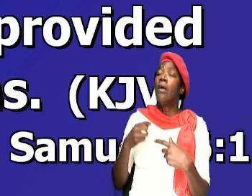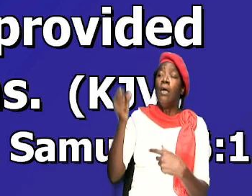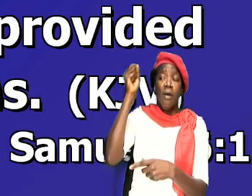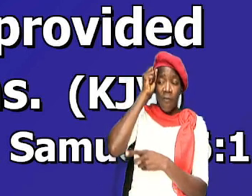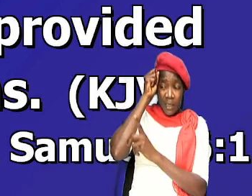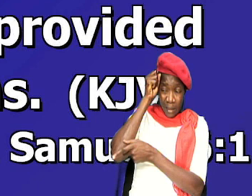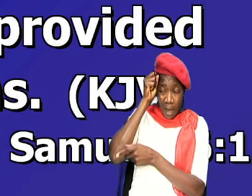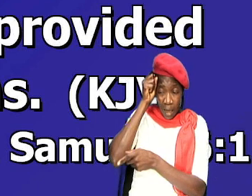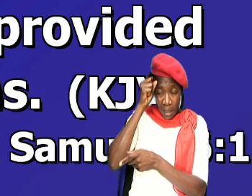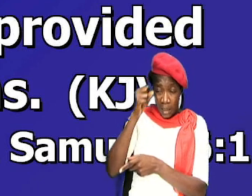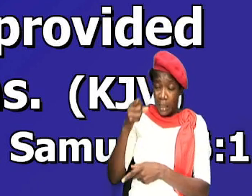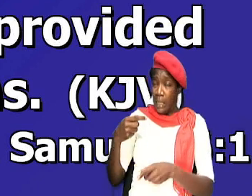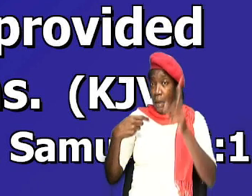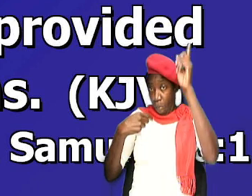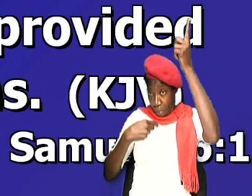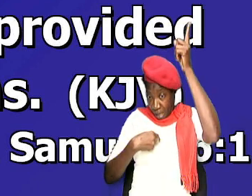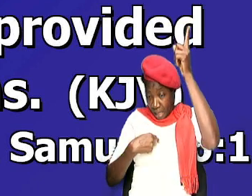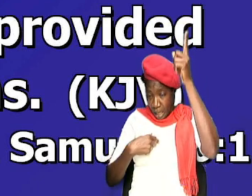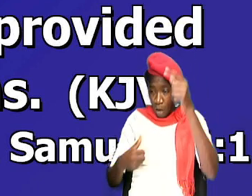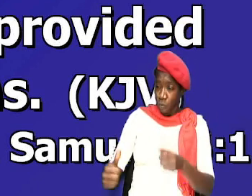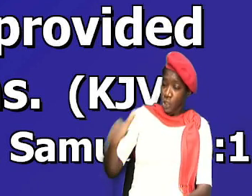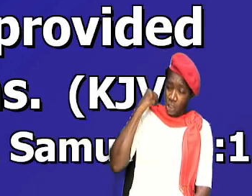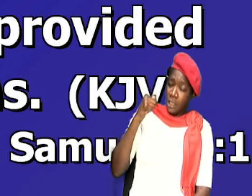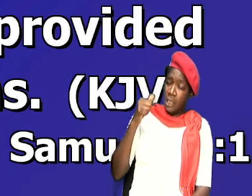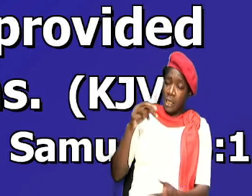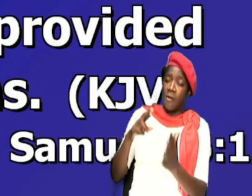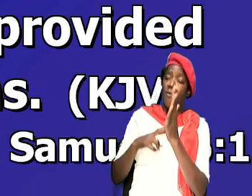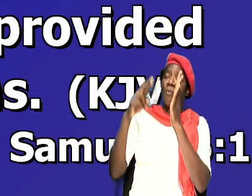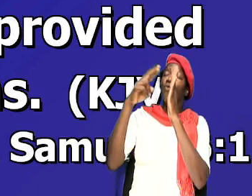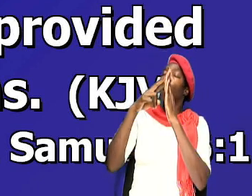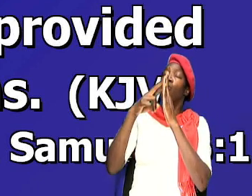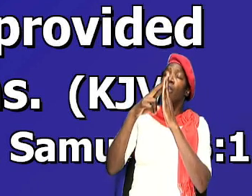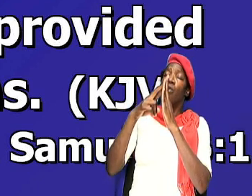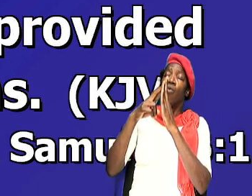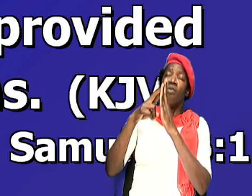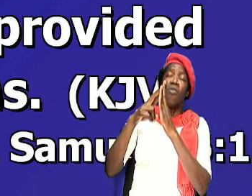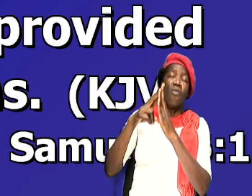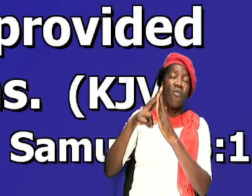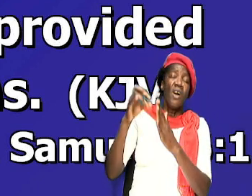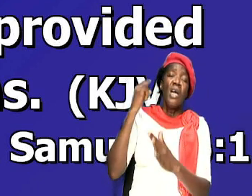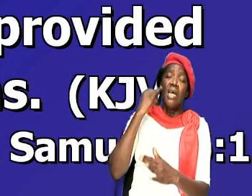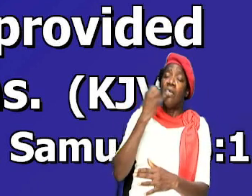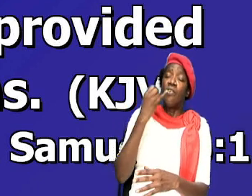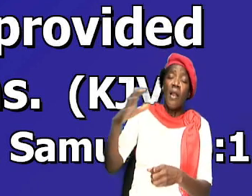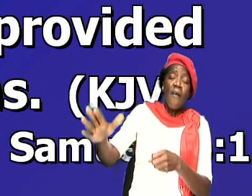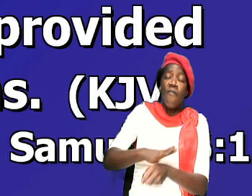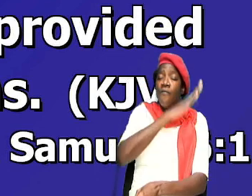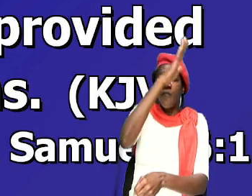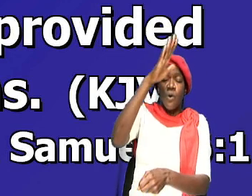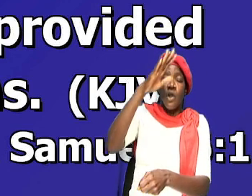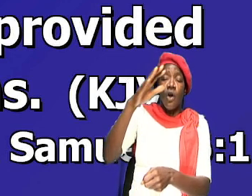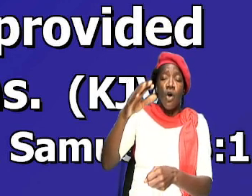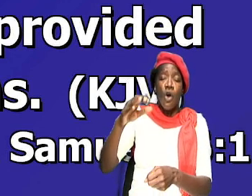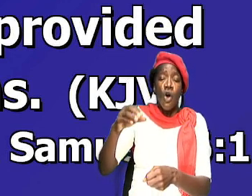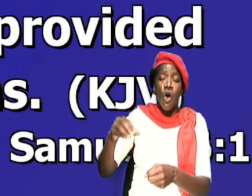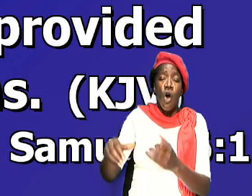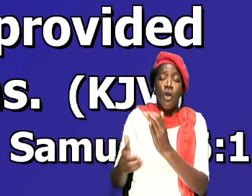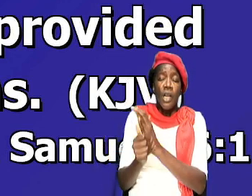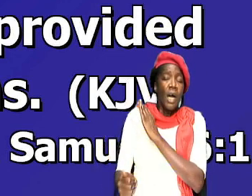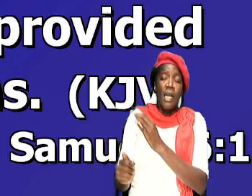from reigning over Israel? Fill thine horn with oil and go. I will send thee to